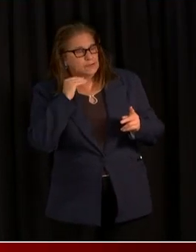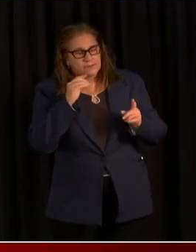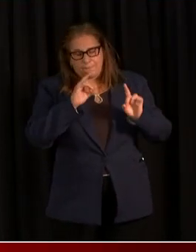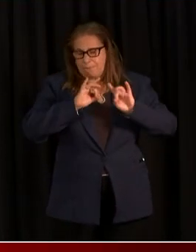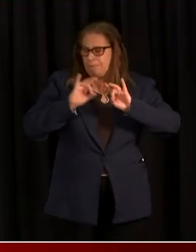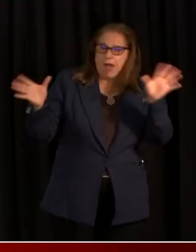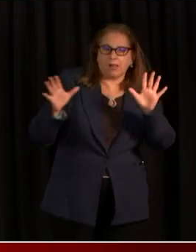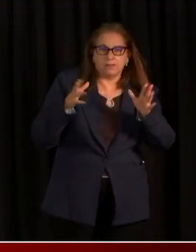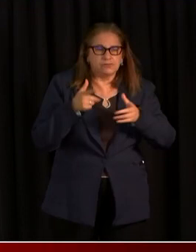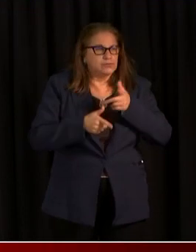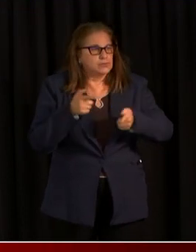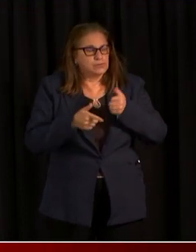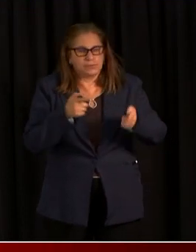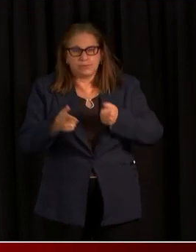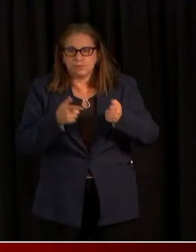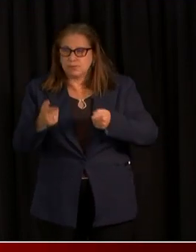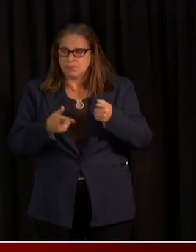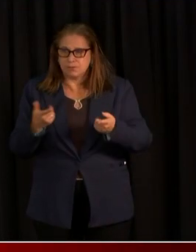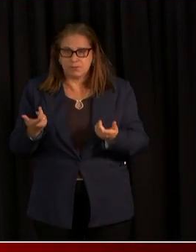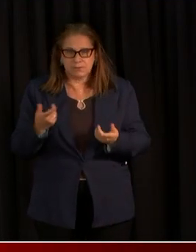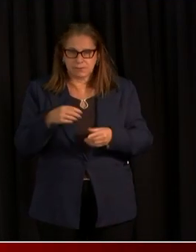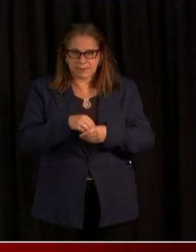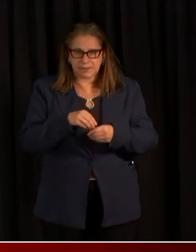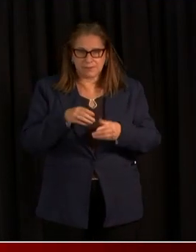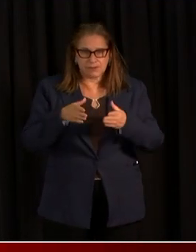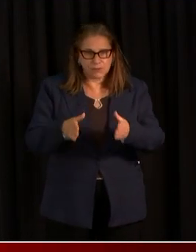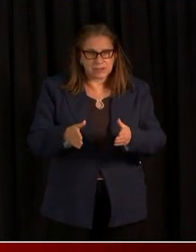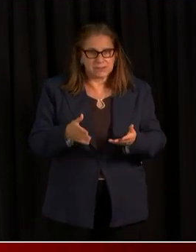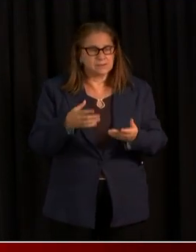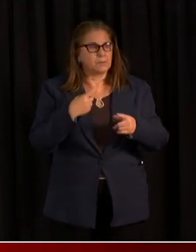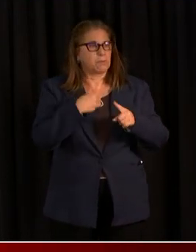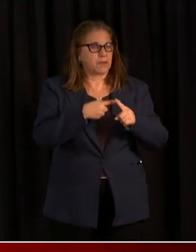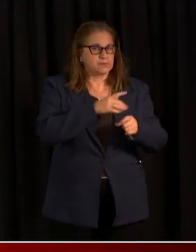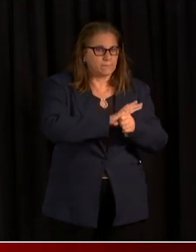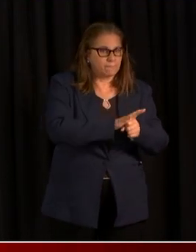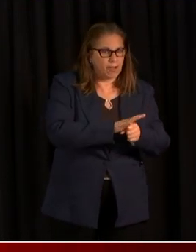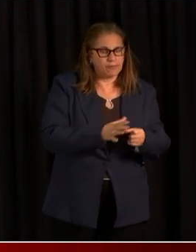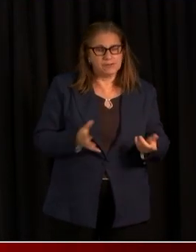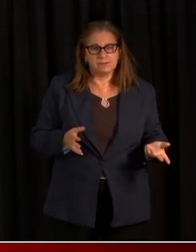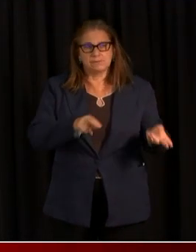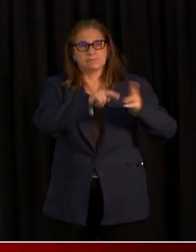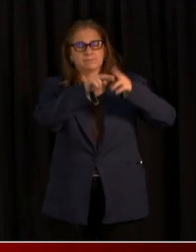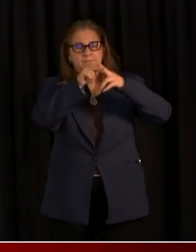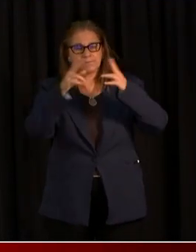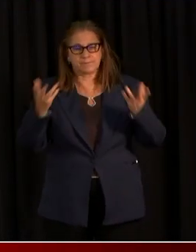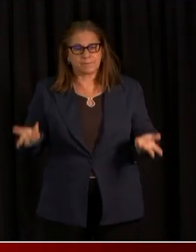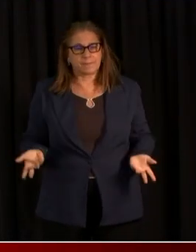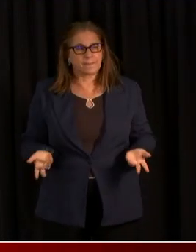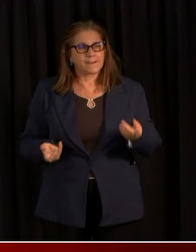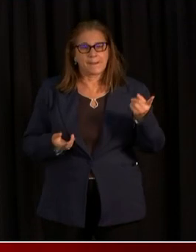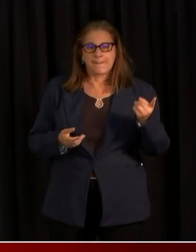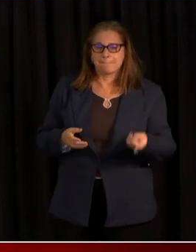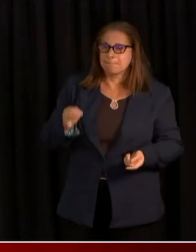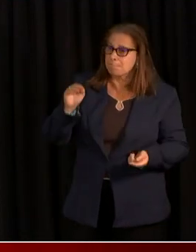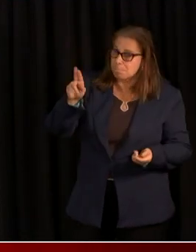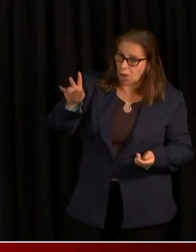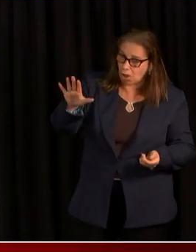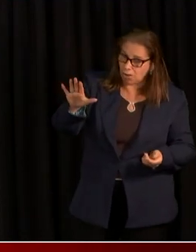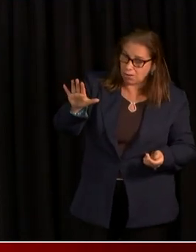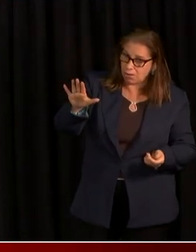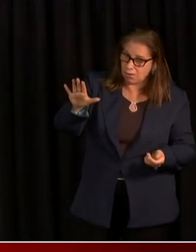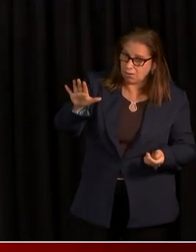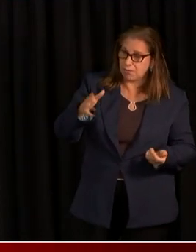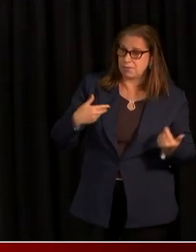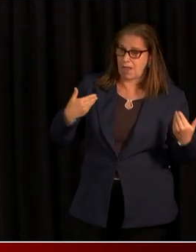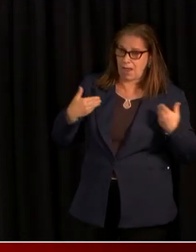images of the pandemic and violence. Well, Mark, I am, as mayor,